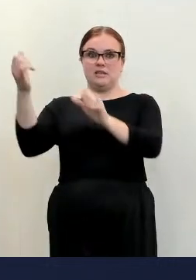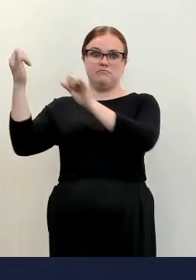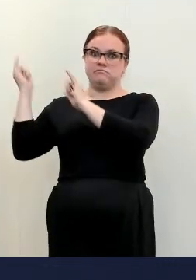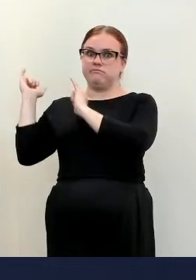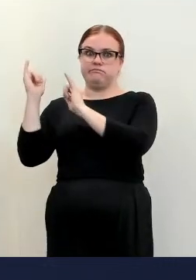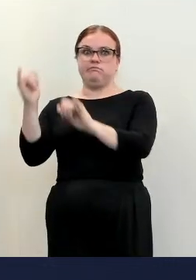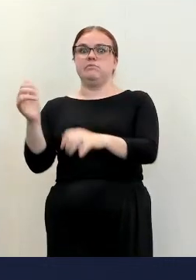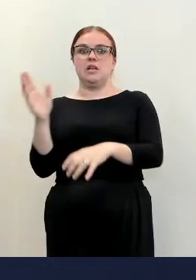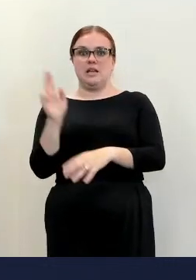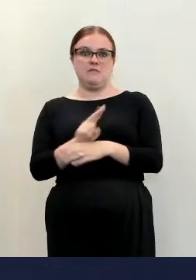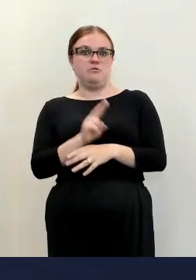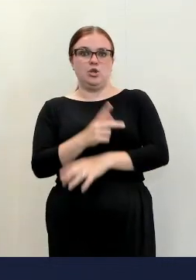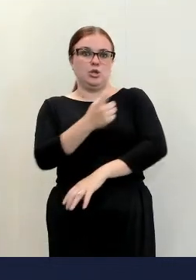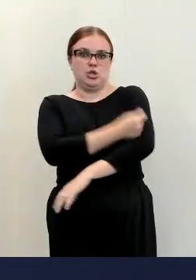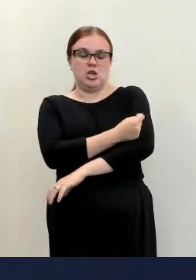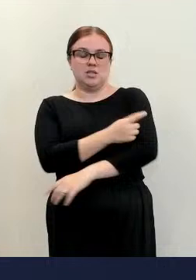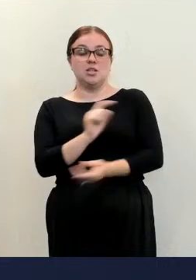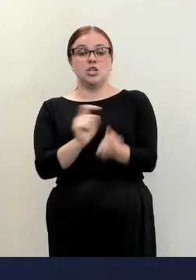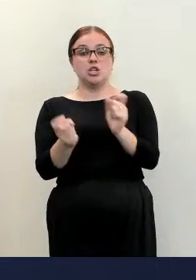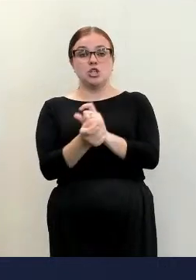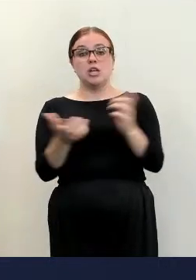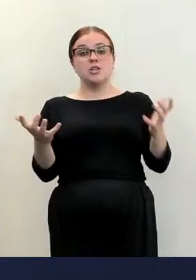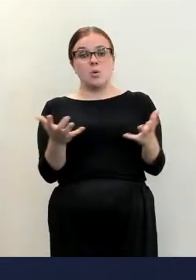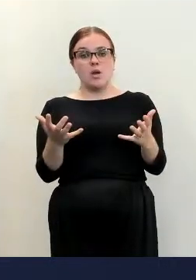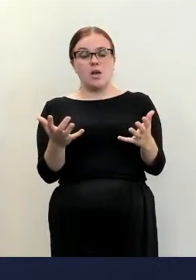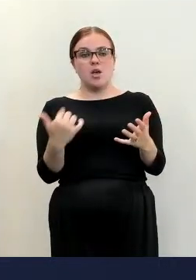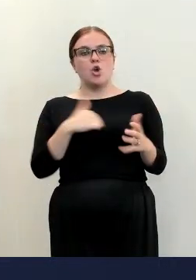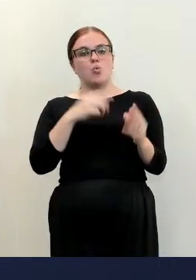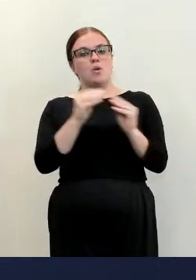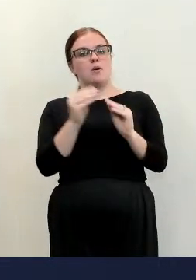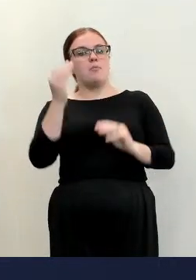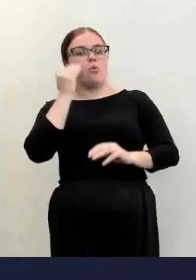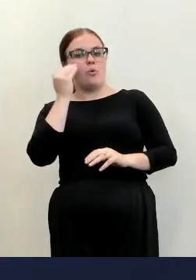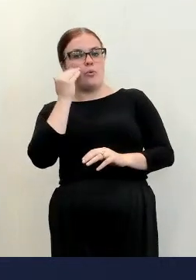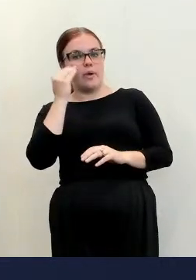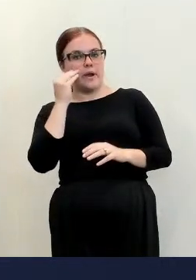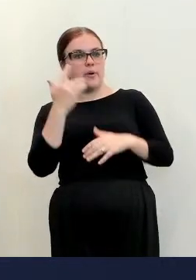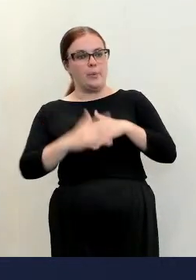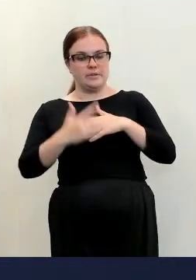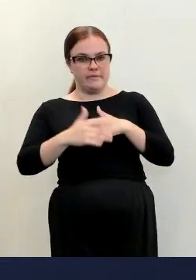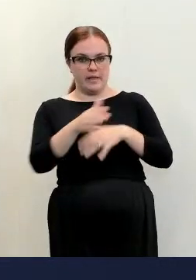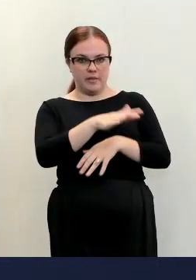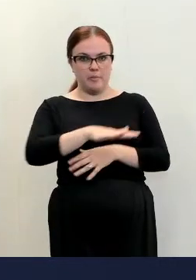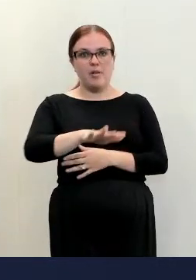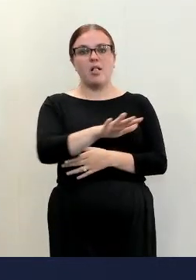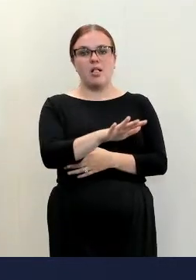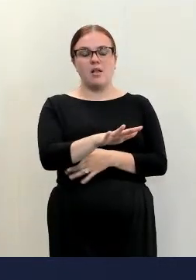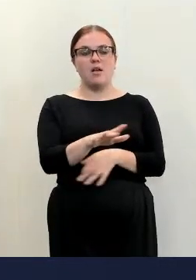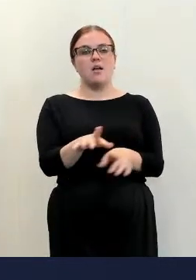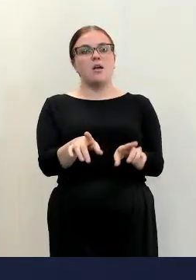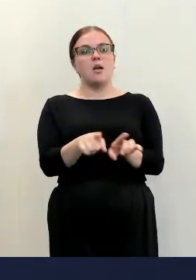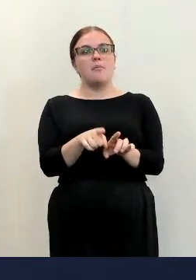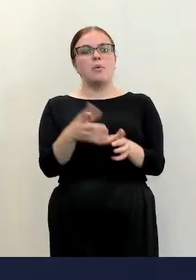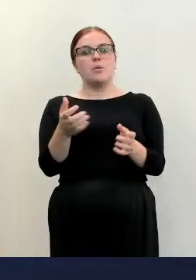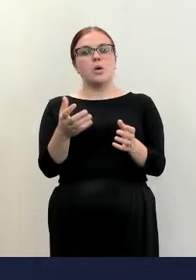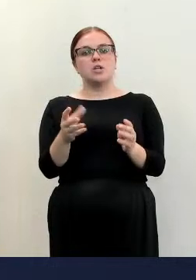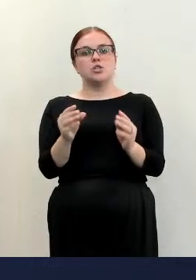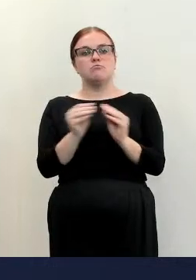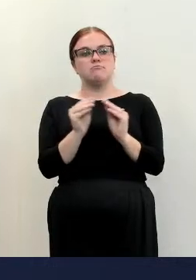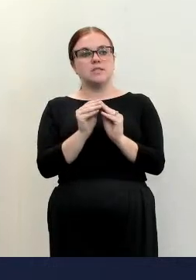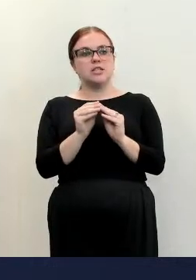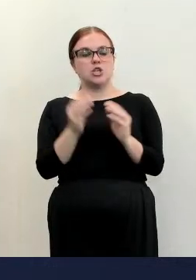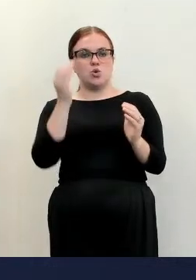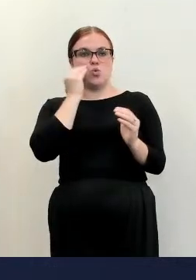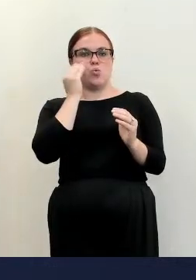times. So that hasn't changed. What's changed is, we're more aware of what's out on the streets, but just raising that awareness